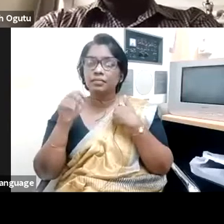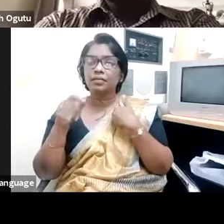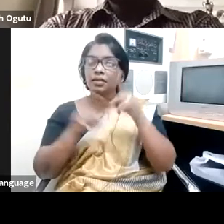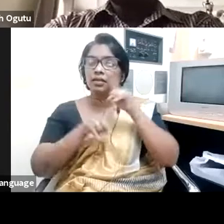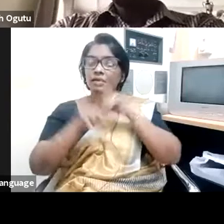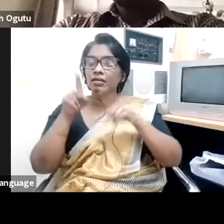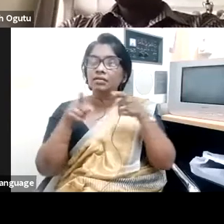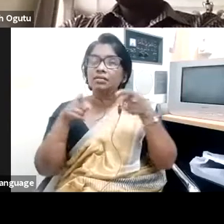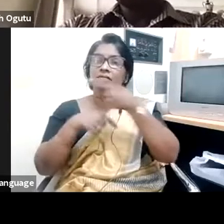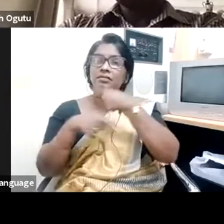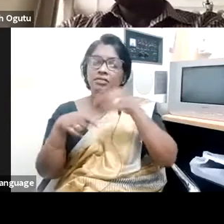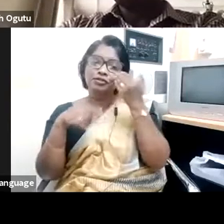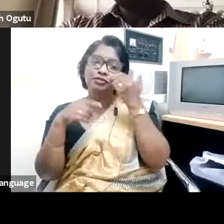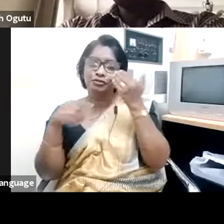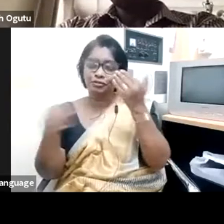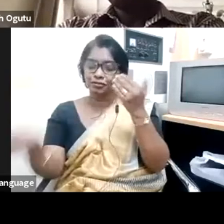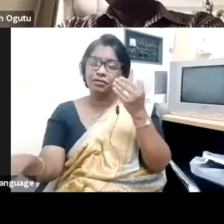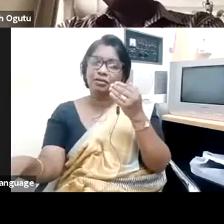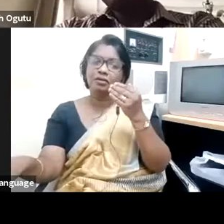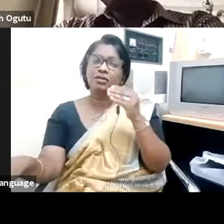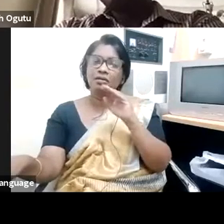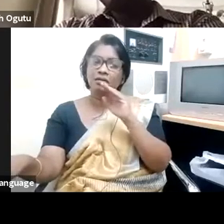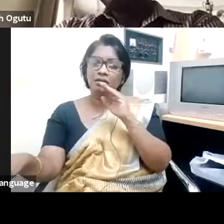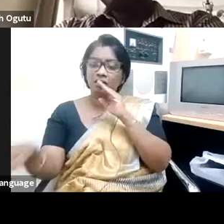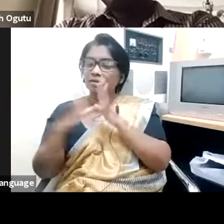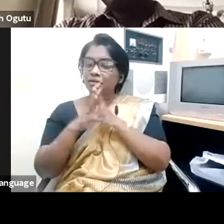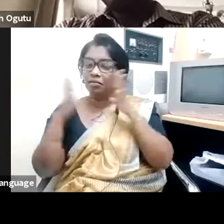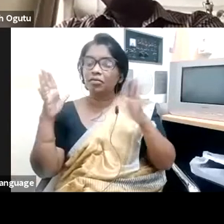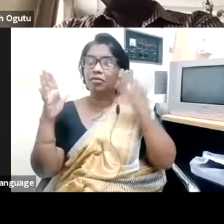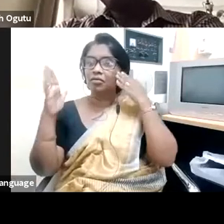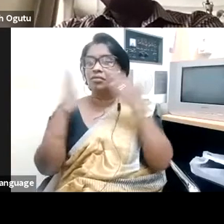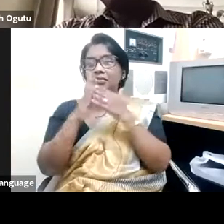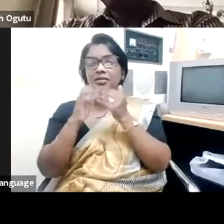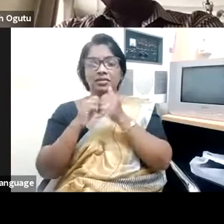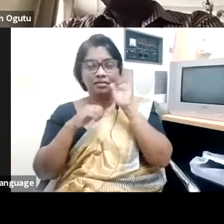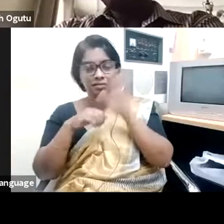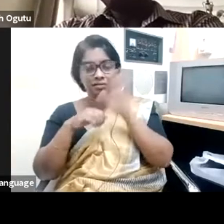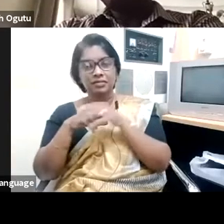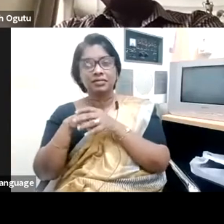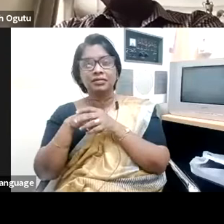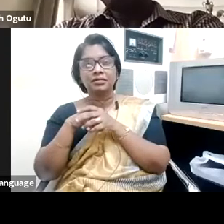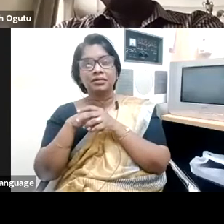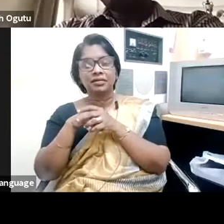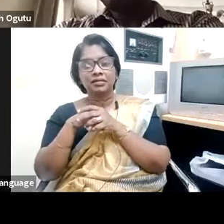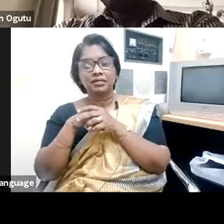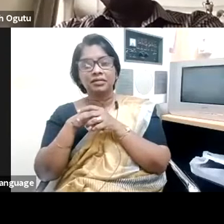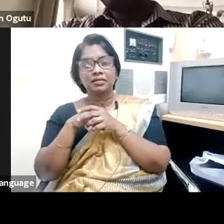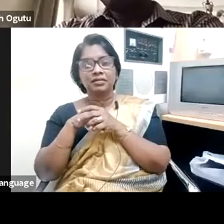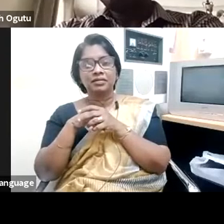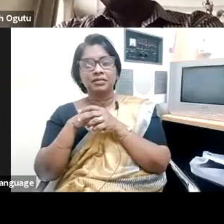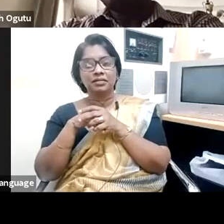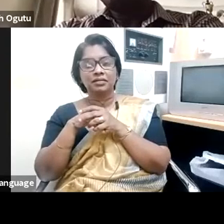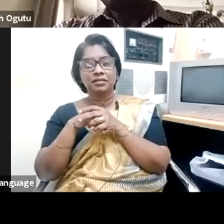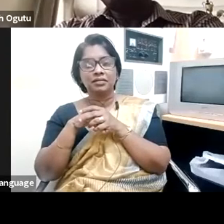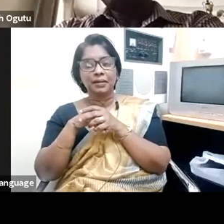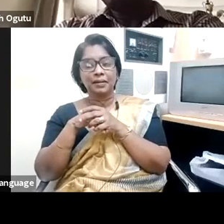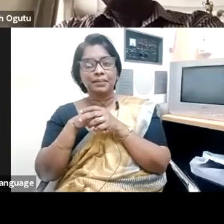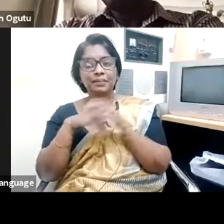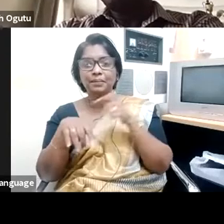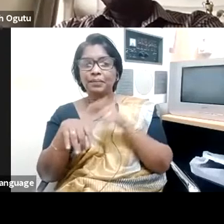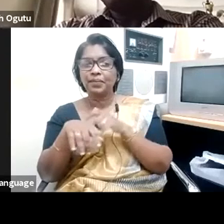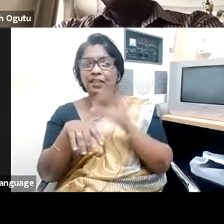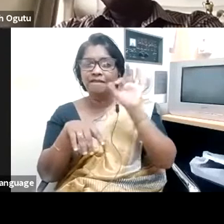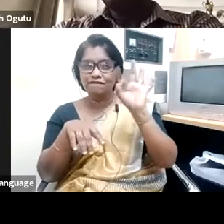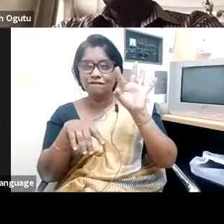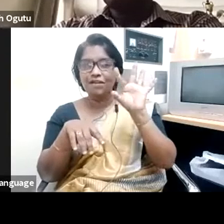have a conversation with you guys. We can go on. I was going to ask more. So now I have managed to get additional 5 minutes. They've told me strictly 5 extra minutes,